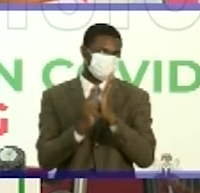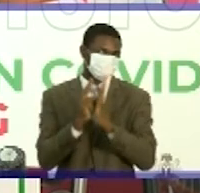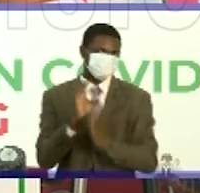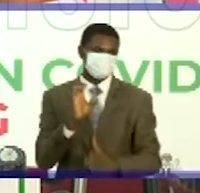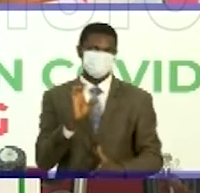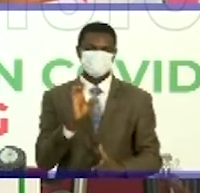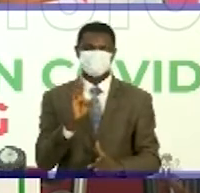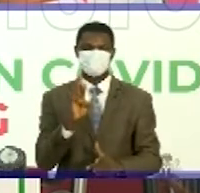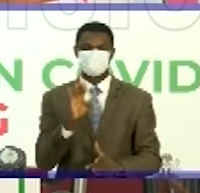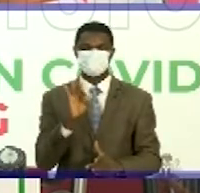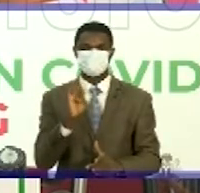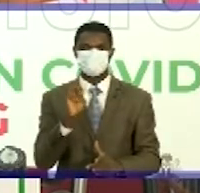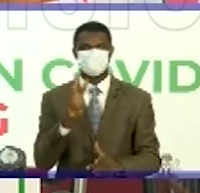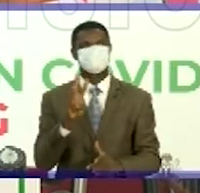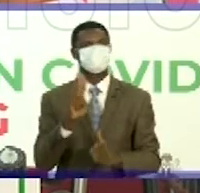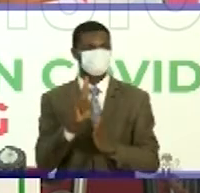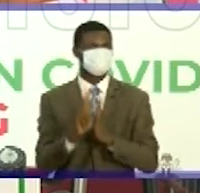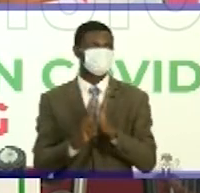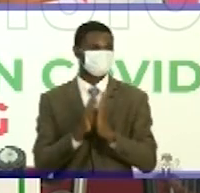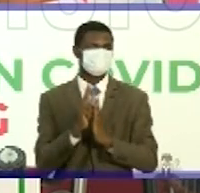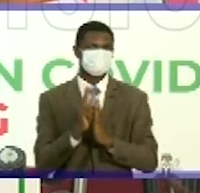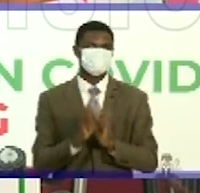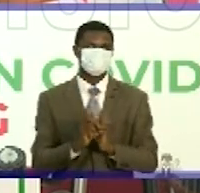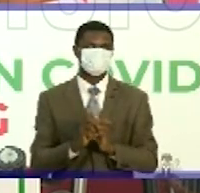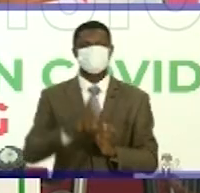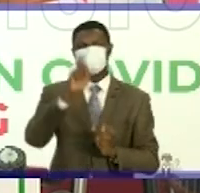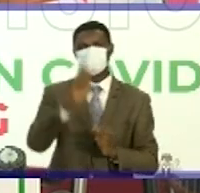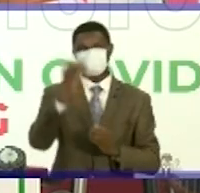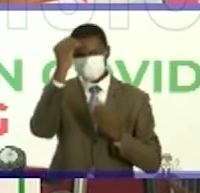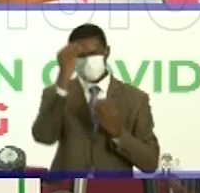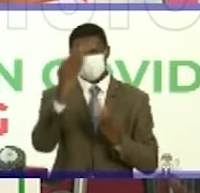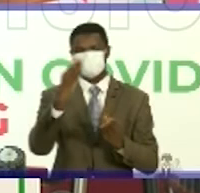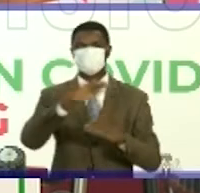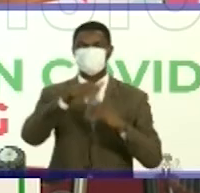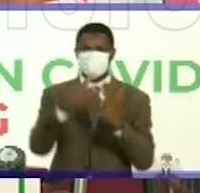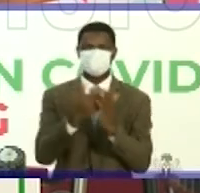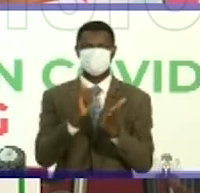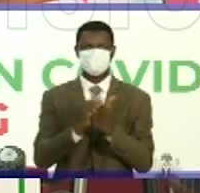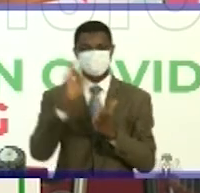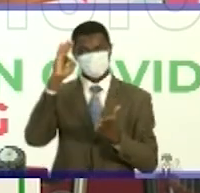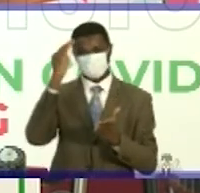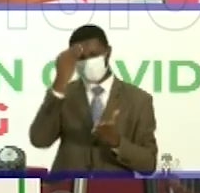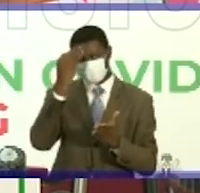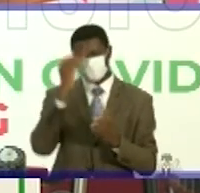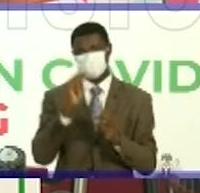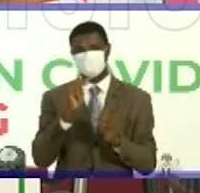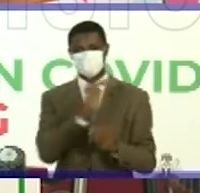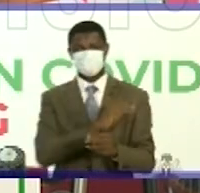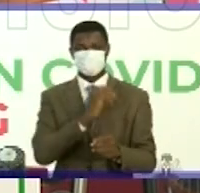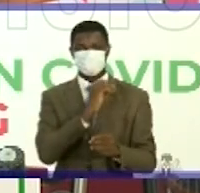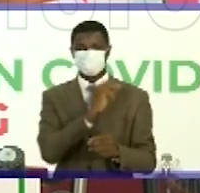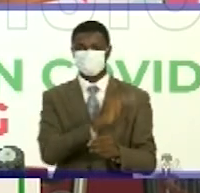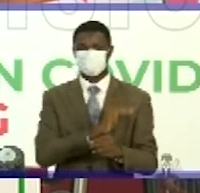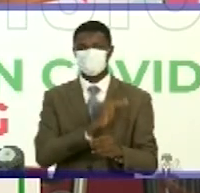Strict compliance is required with guidelines drawn by the Federal Ministry of Transportation, as well as